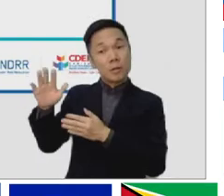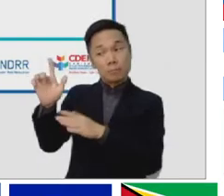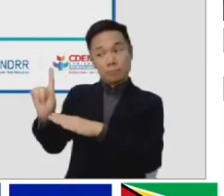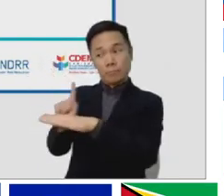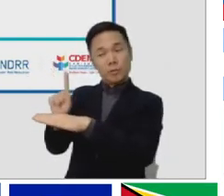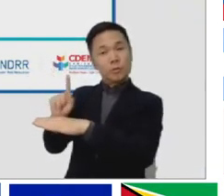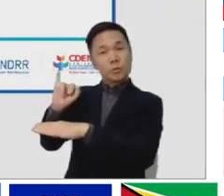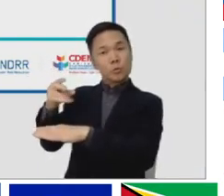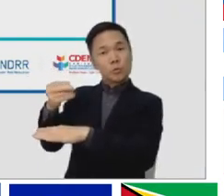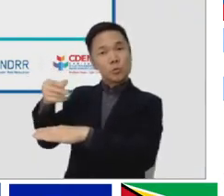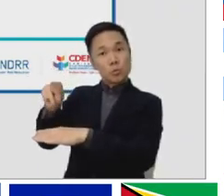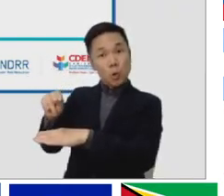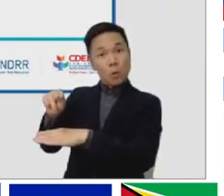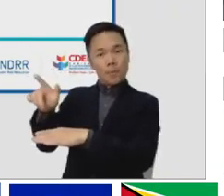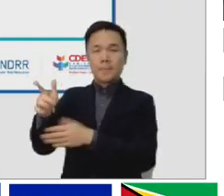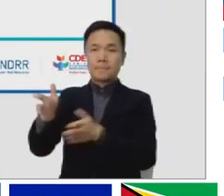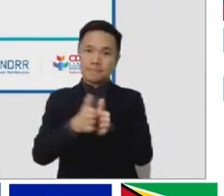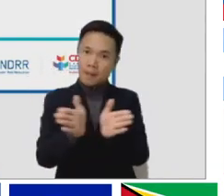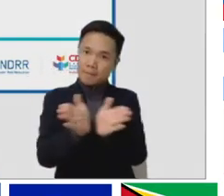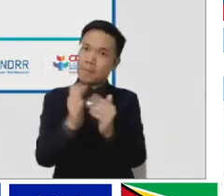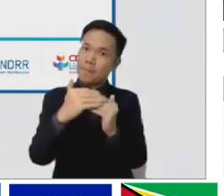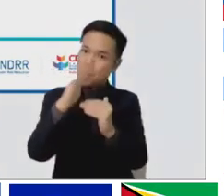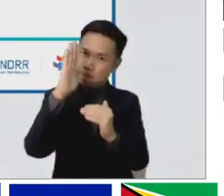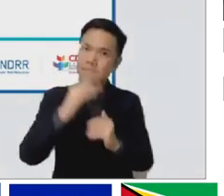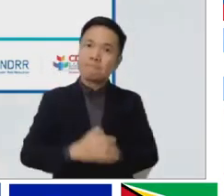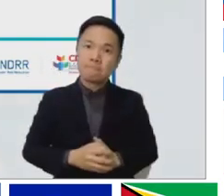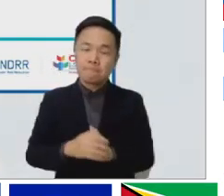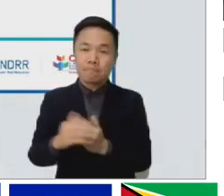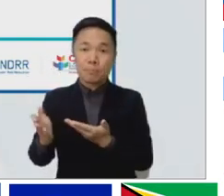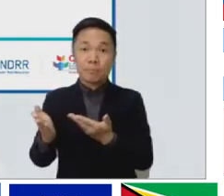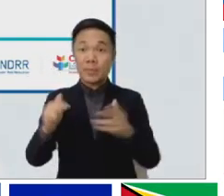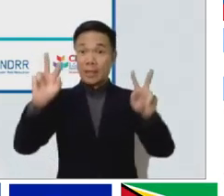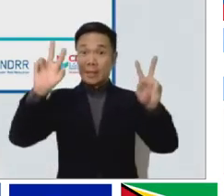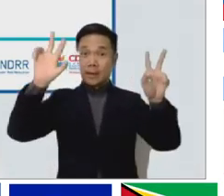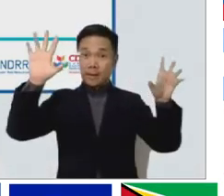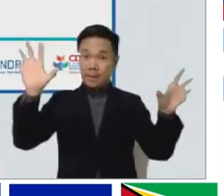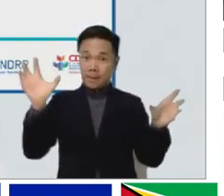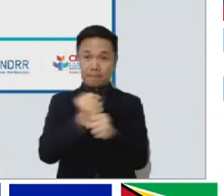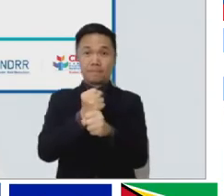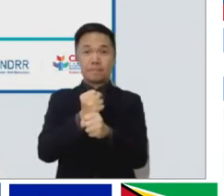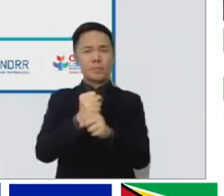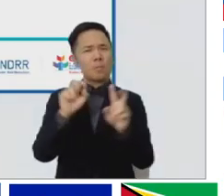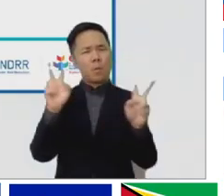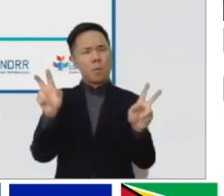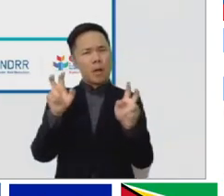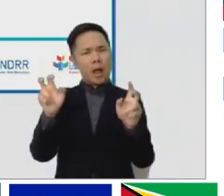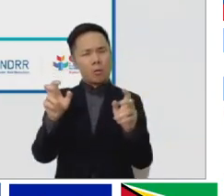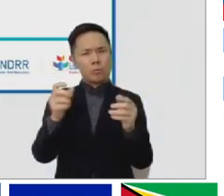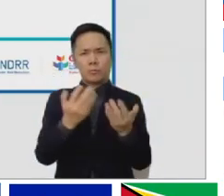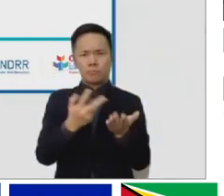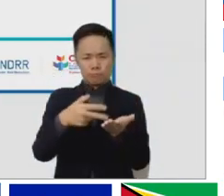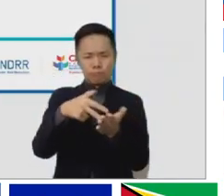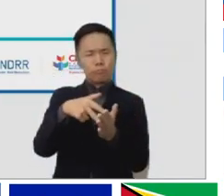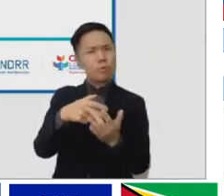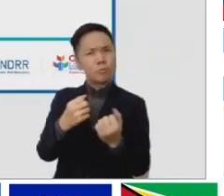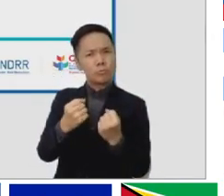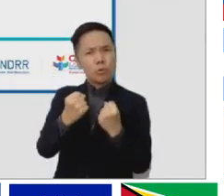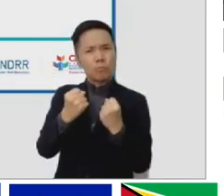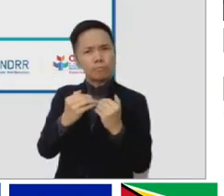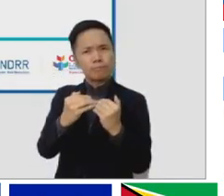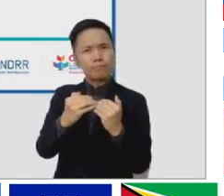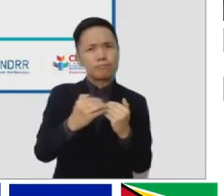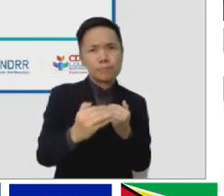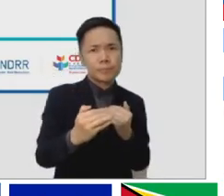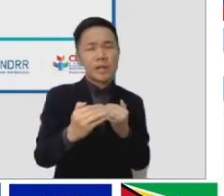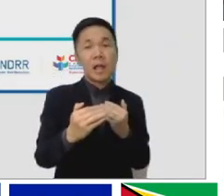to conclude by just raising the point of resilience, because we have, as an agency,